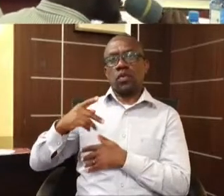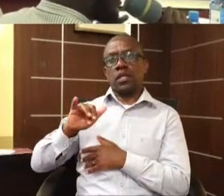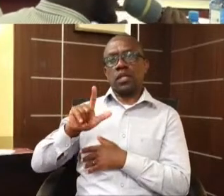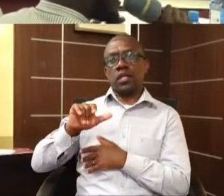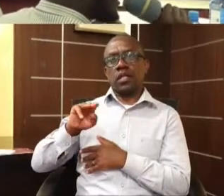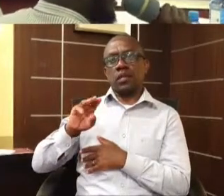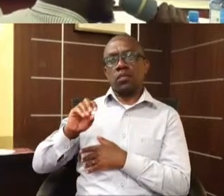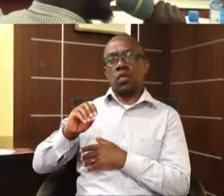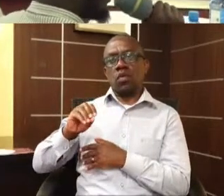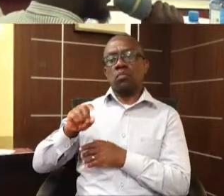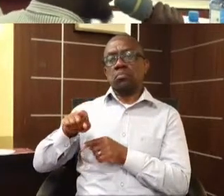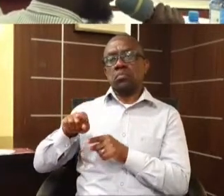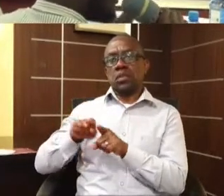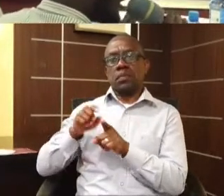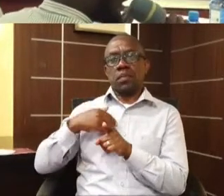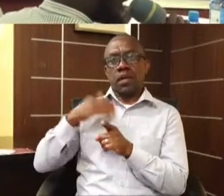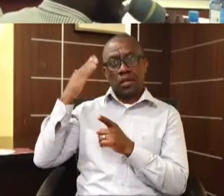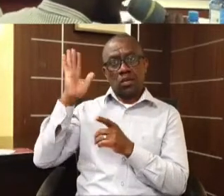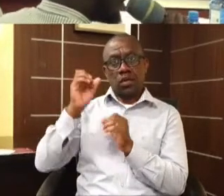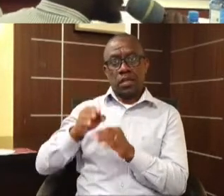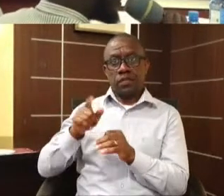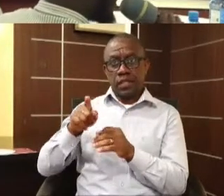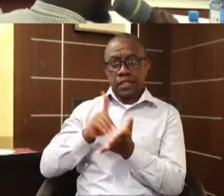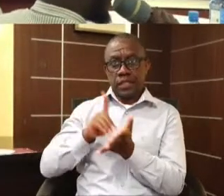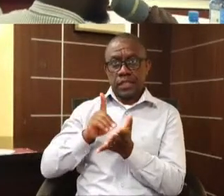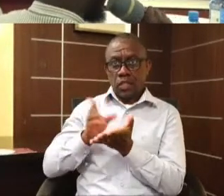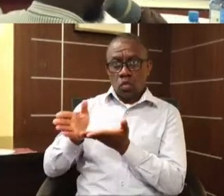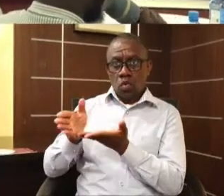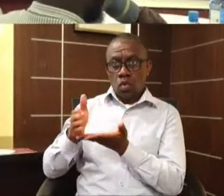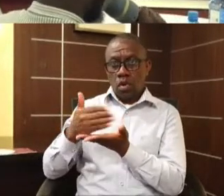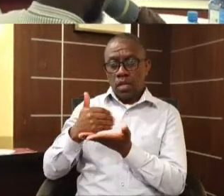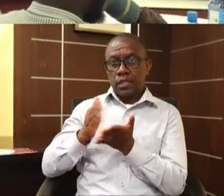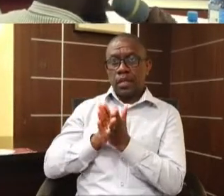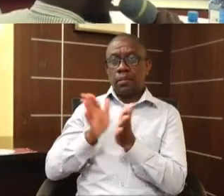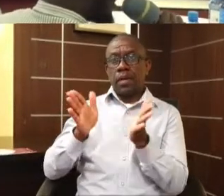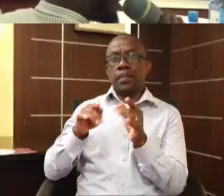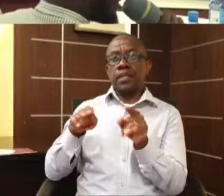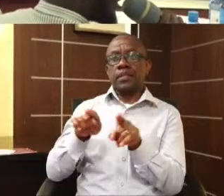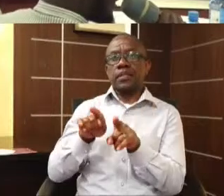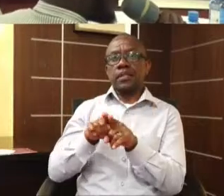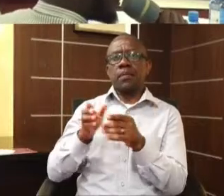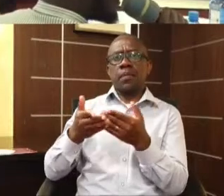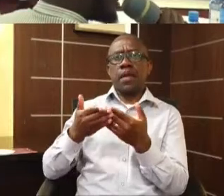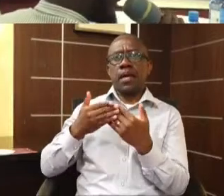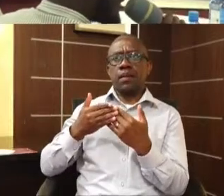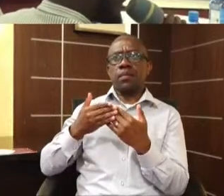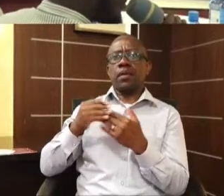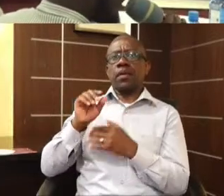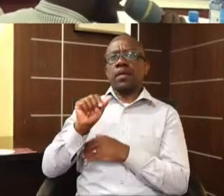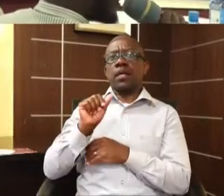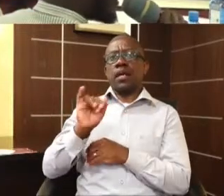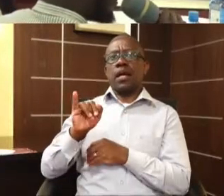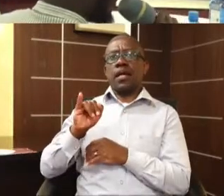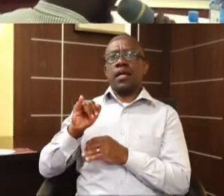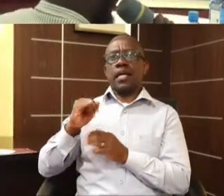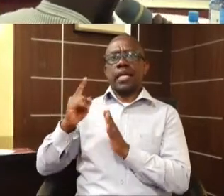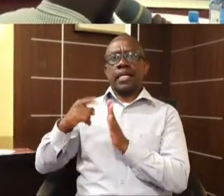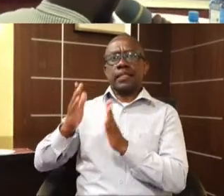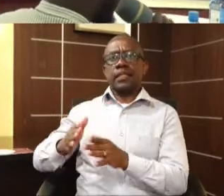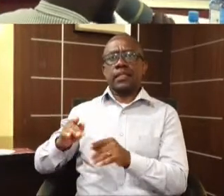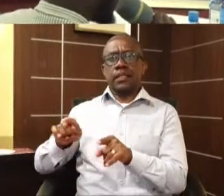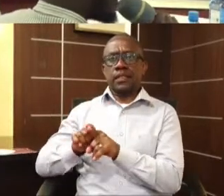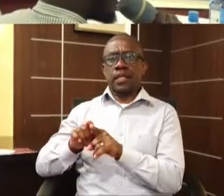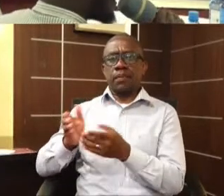that you're collecting, are you making that publicly available so that other AI engineers are able to utilize it to build or to perfect